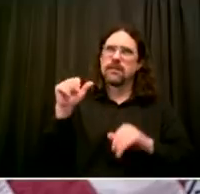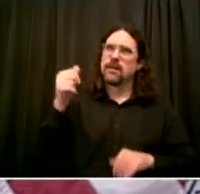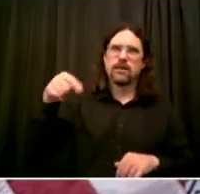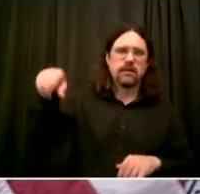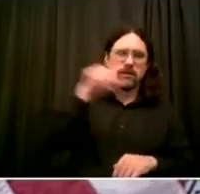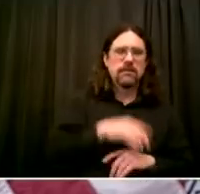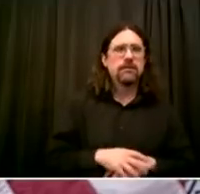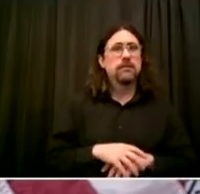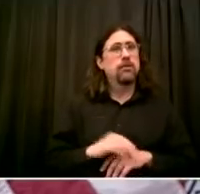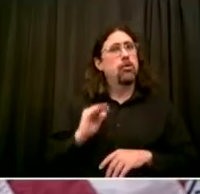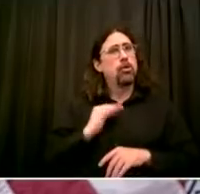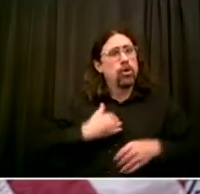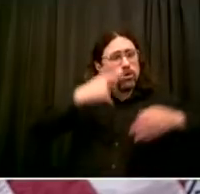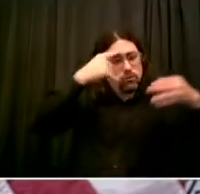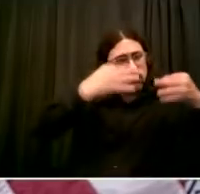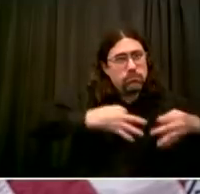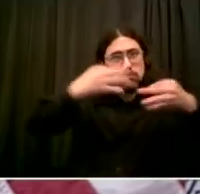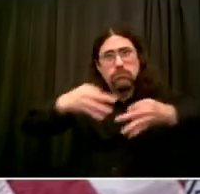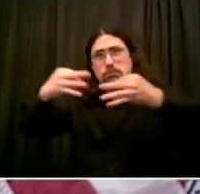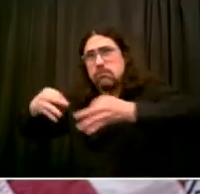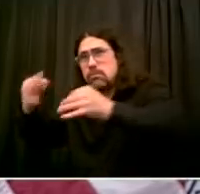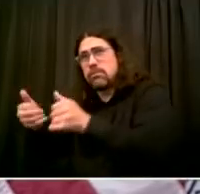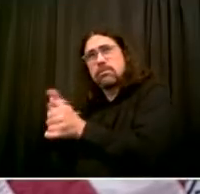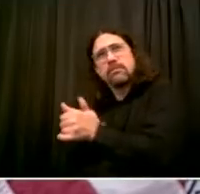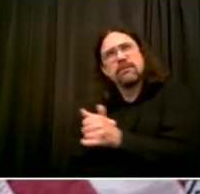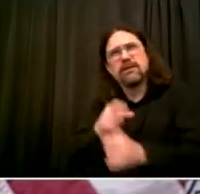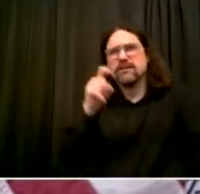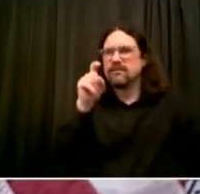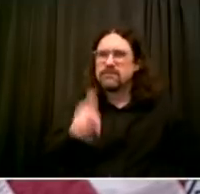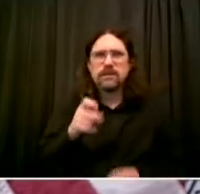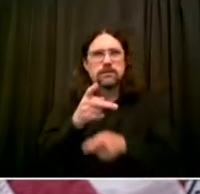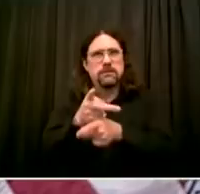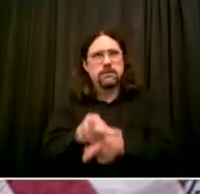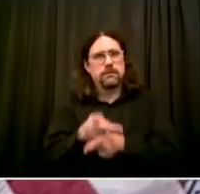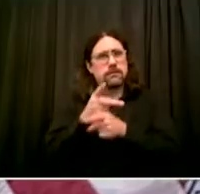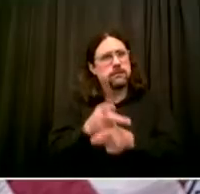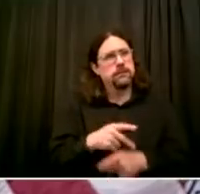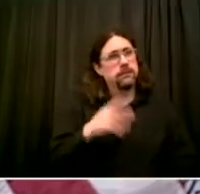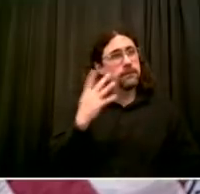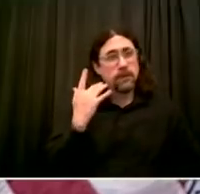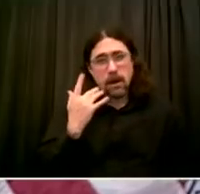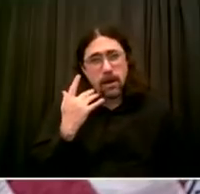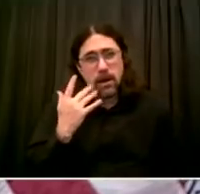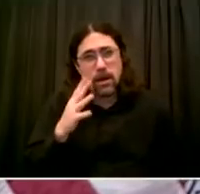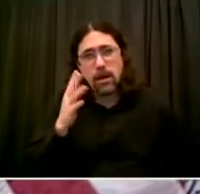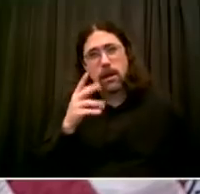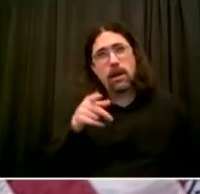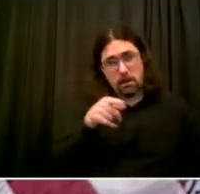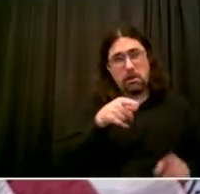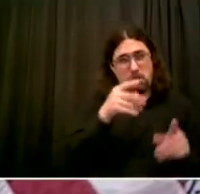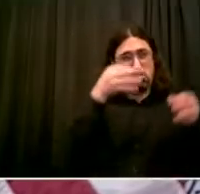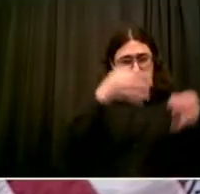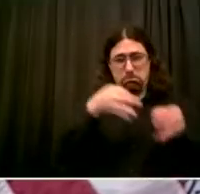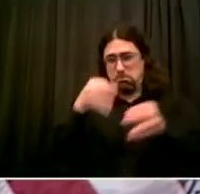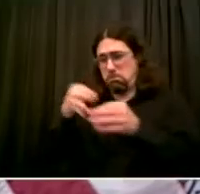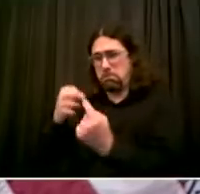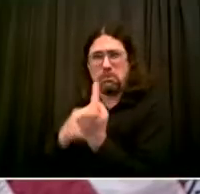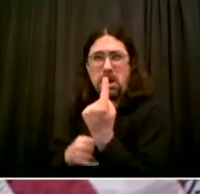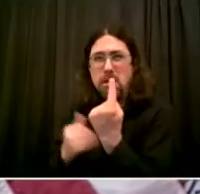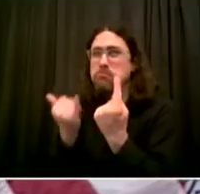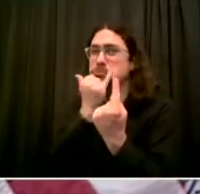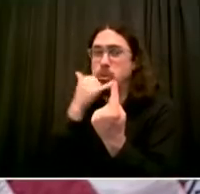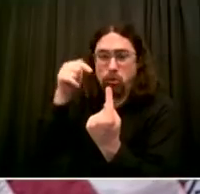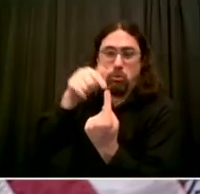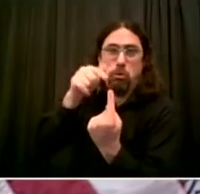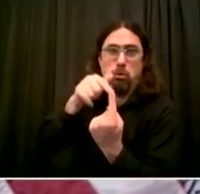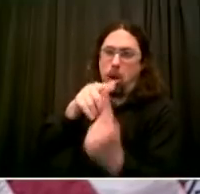people. And job one is safety and health, and not allowing that boomerang. So I really think it